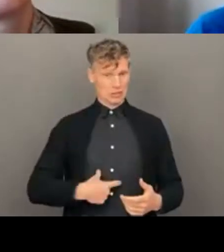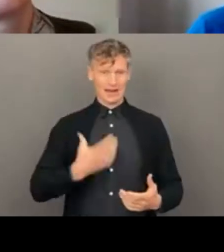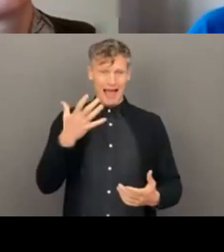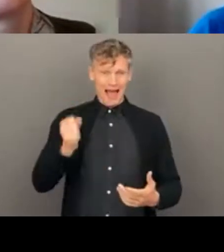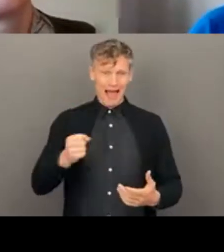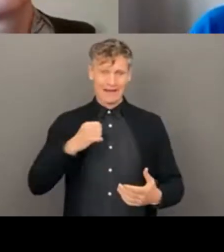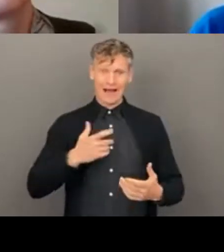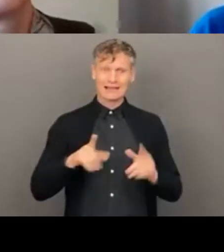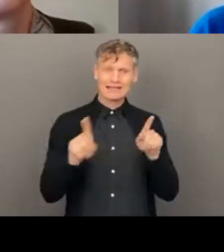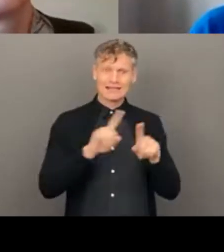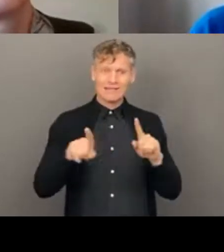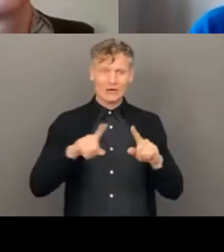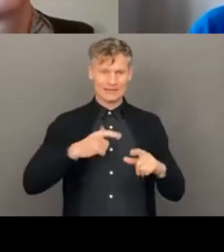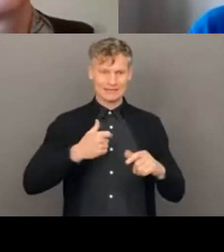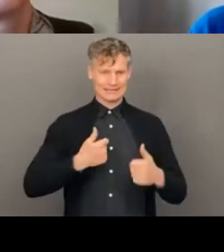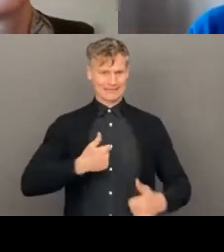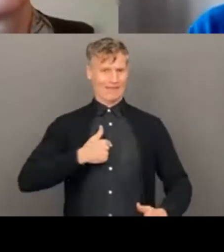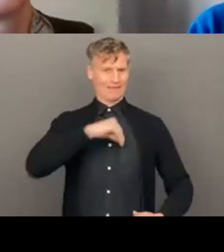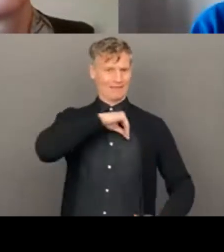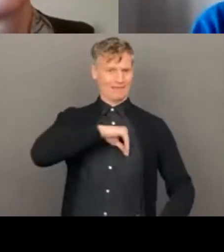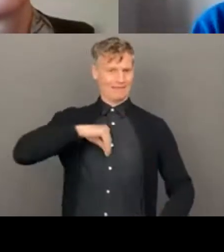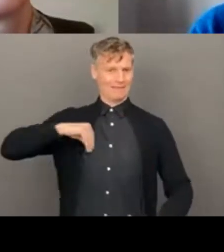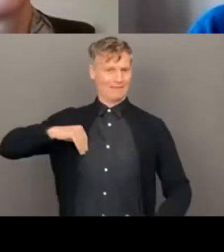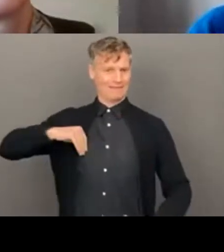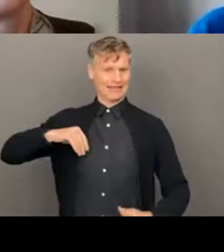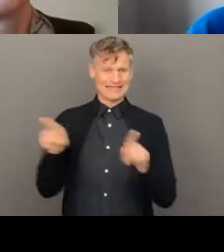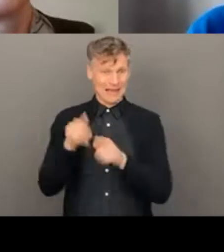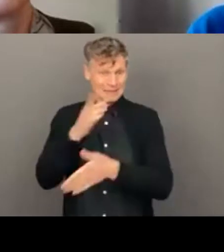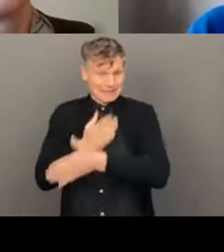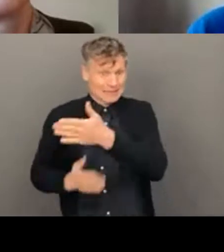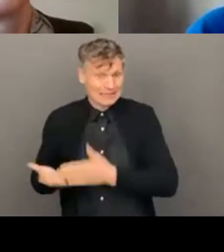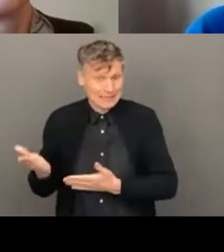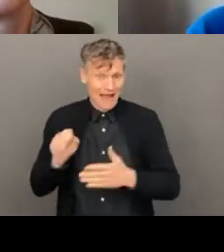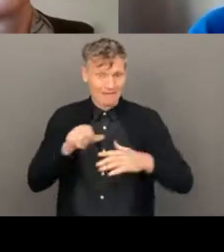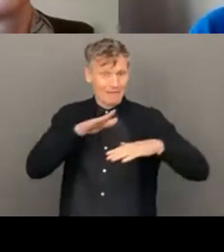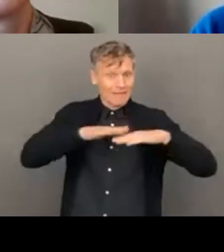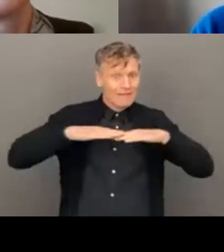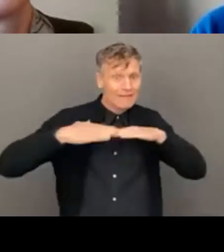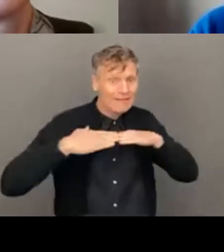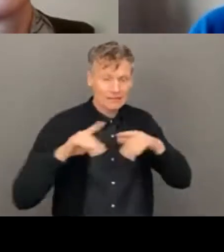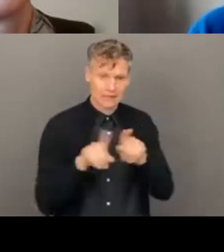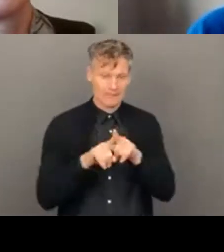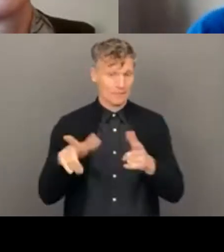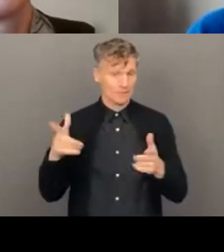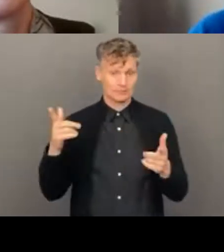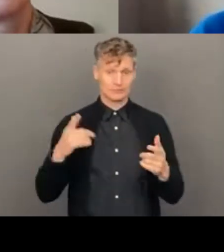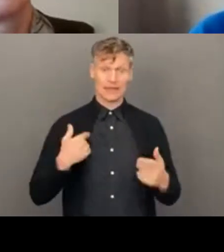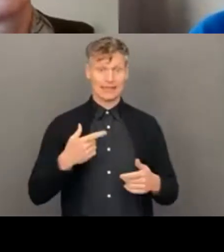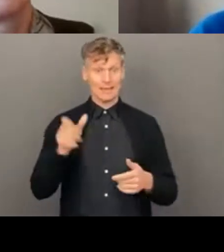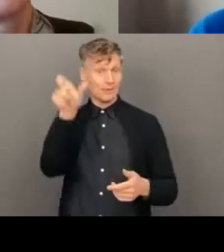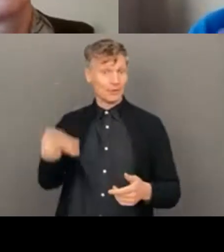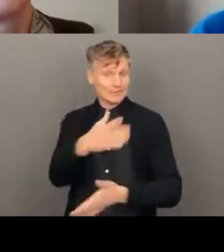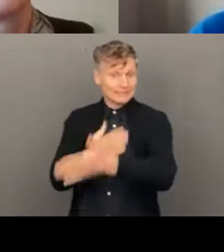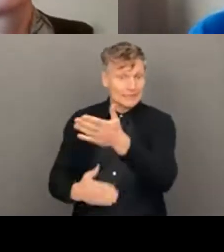to recognize barriers in all their forms. So not just disability, but gender, for example. So women with disabilities